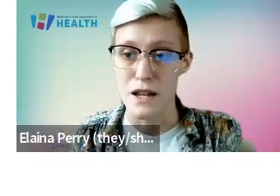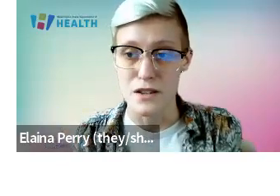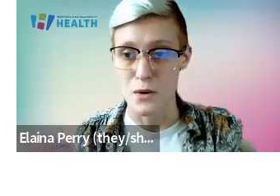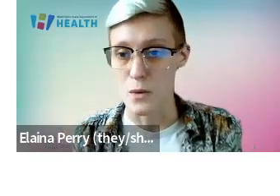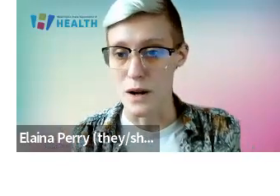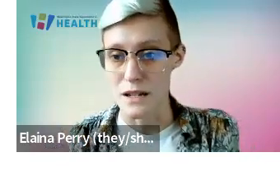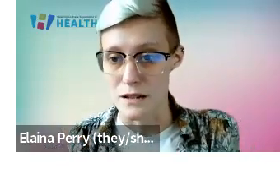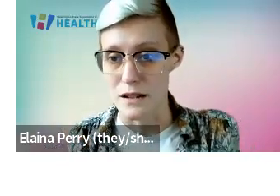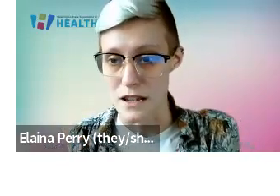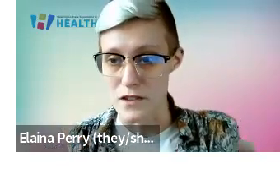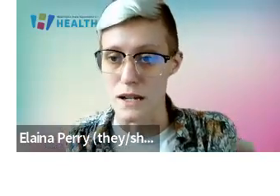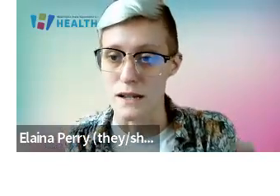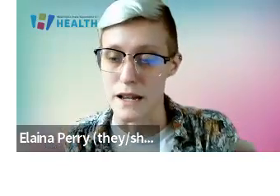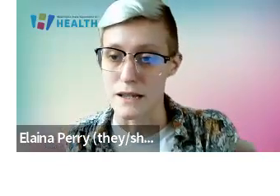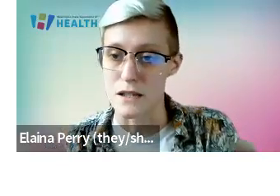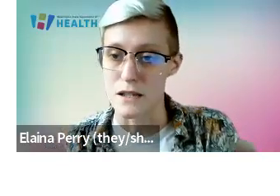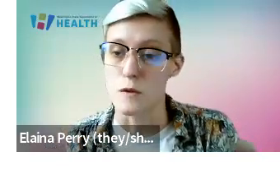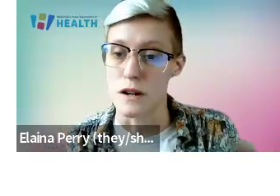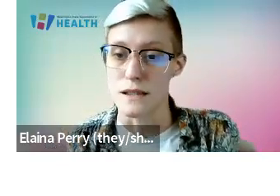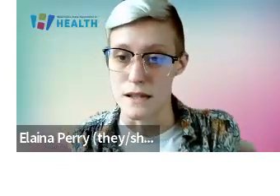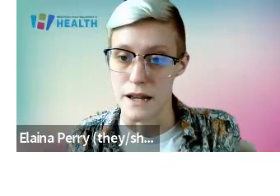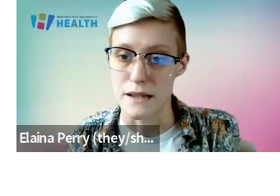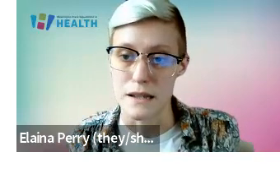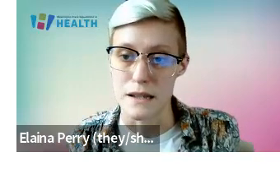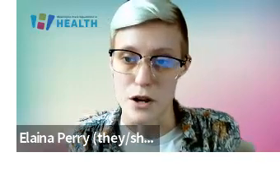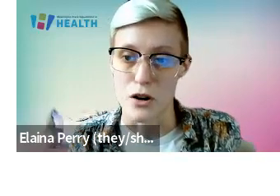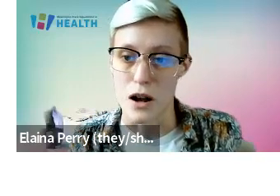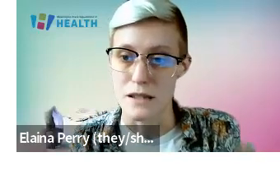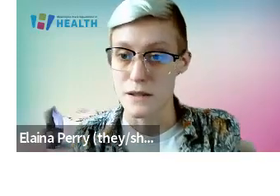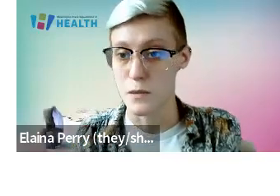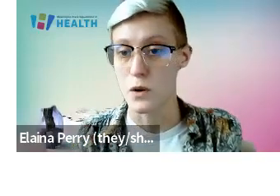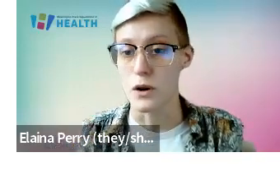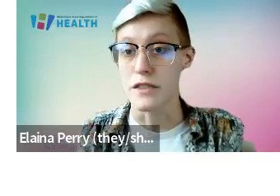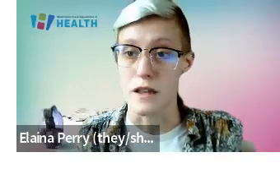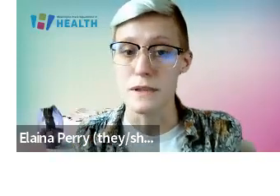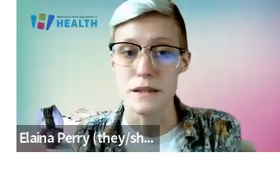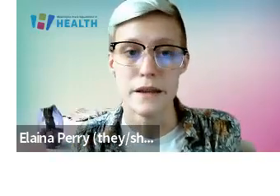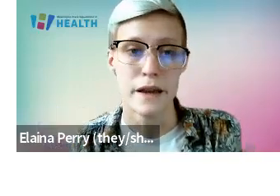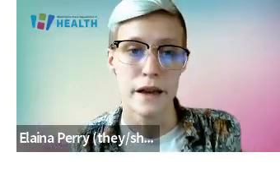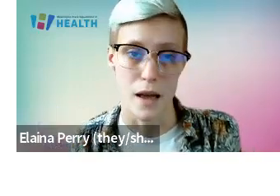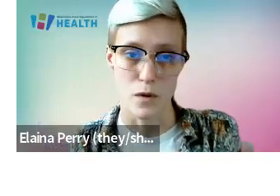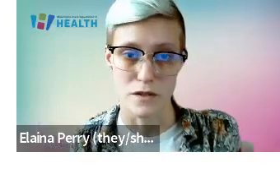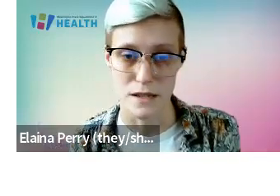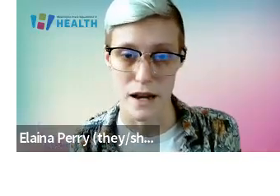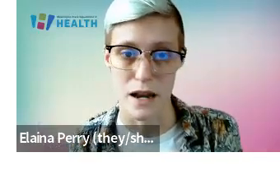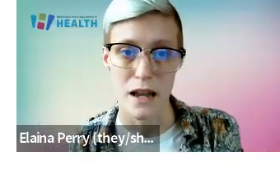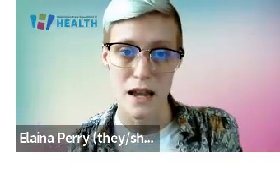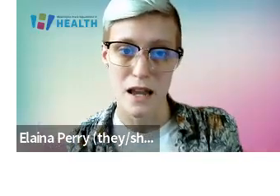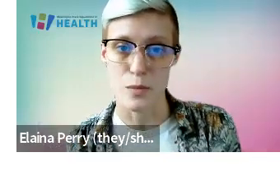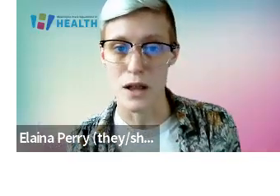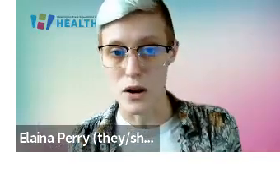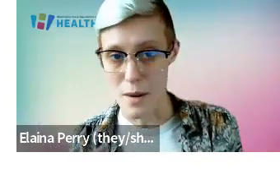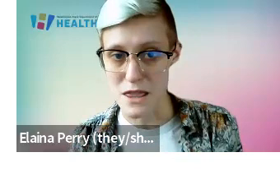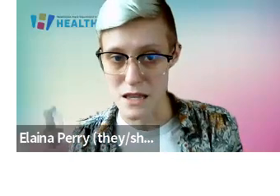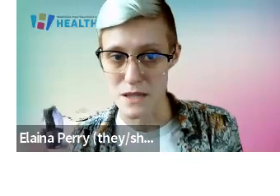we gathered. So we wanted to give you insights, user experience insights across some core themes. We've